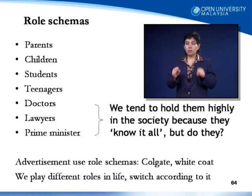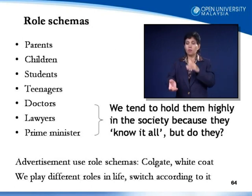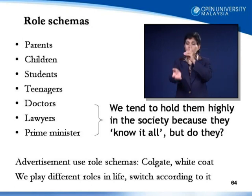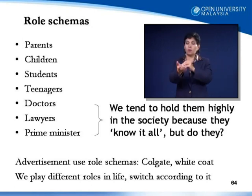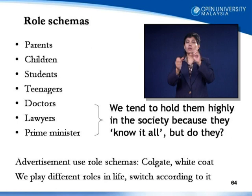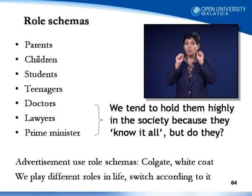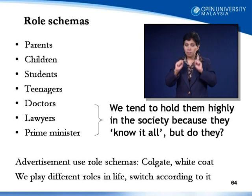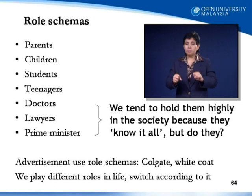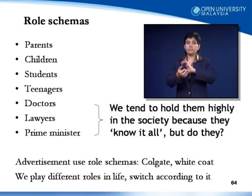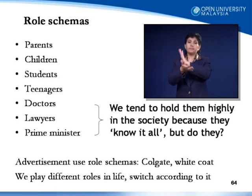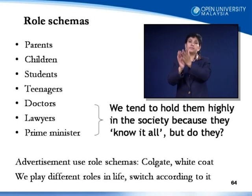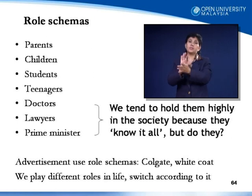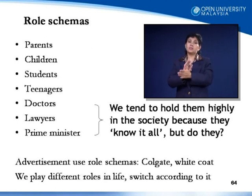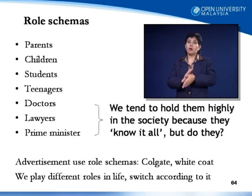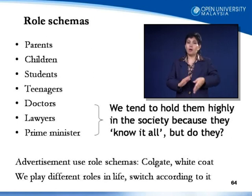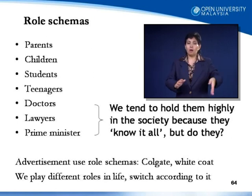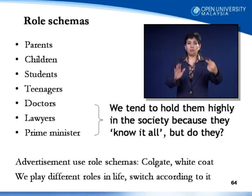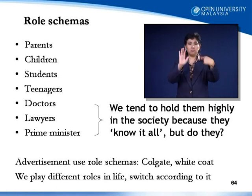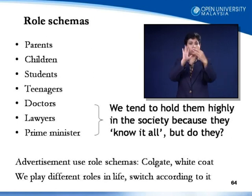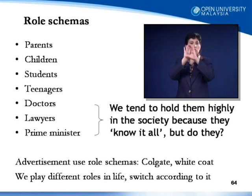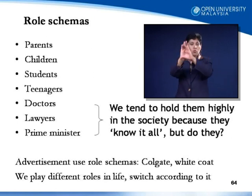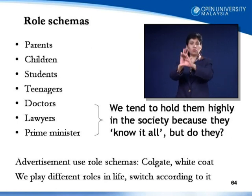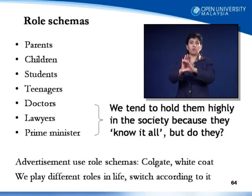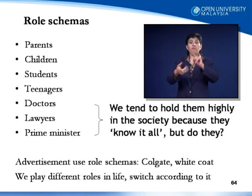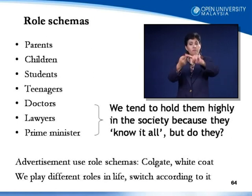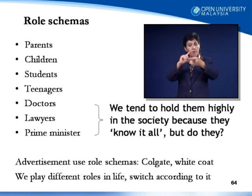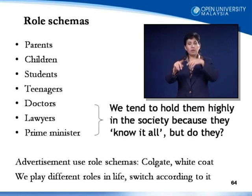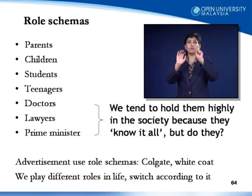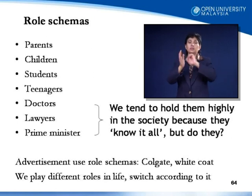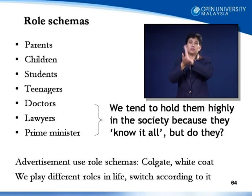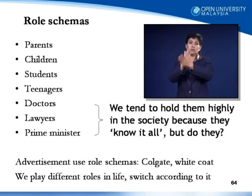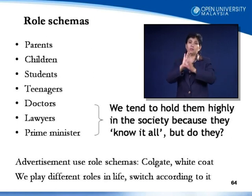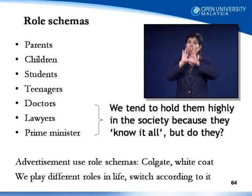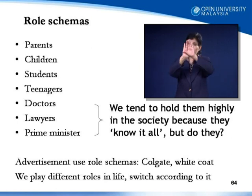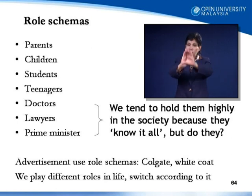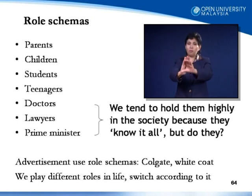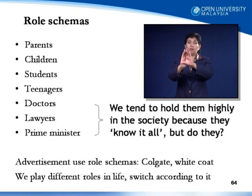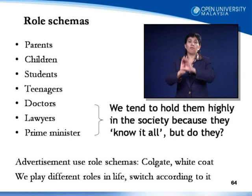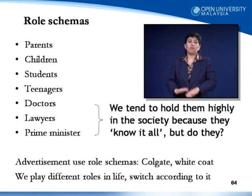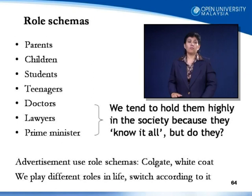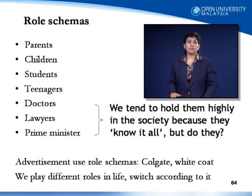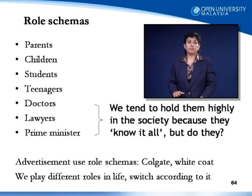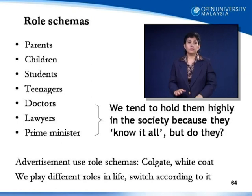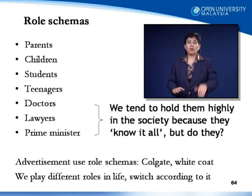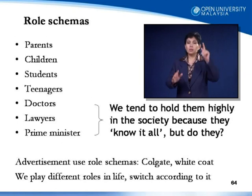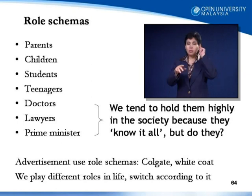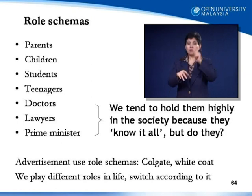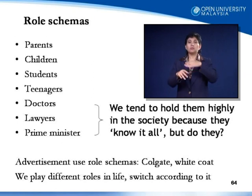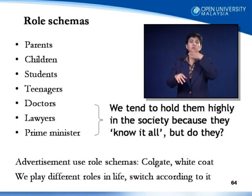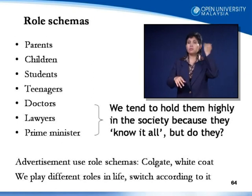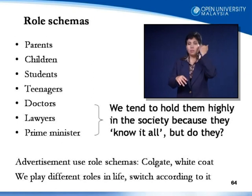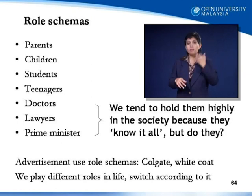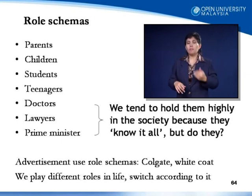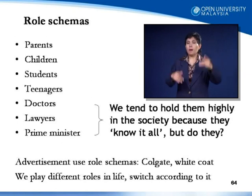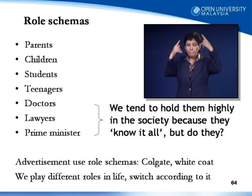doctor can be a role. A friend can be a role. Parents, children, students, teenagers, doctors, lawyers,